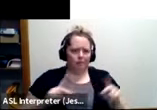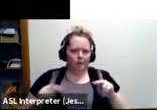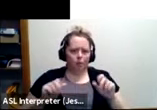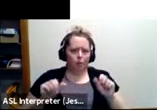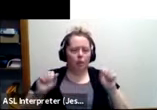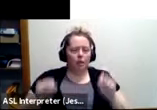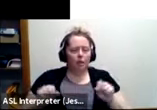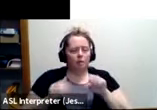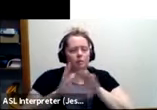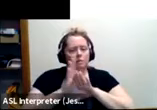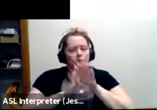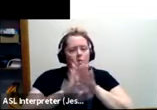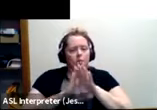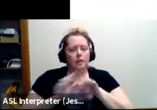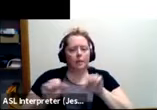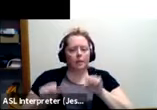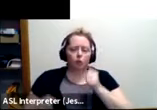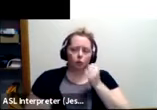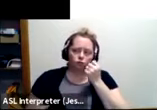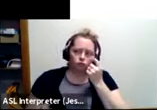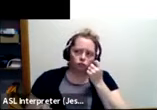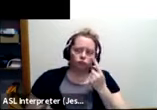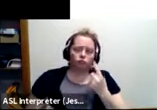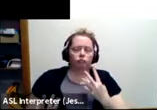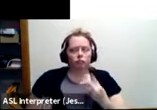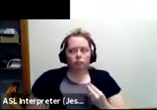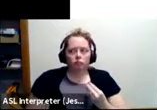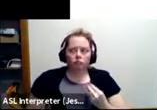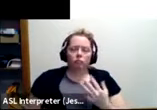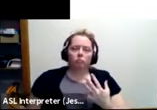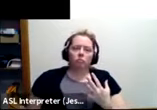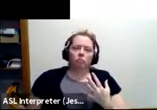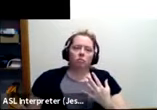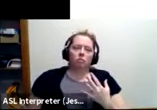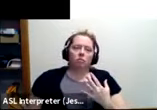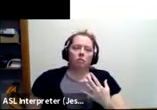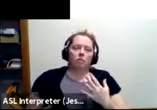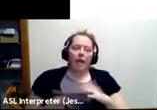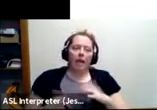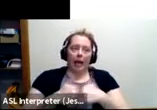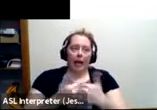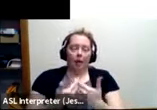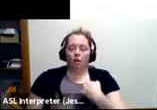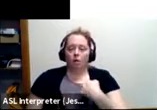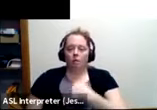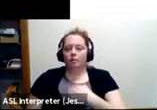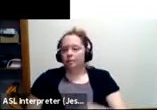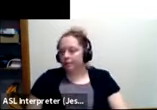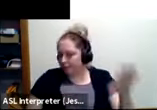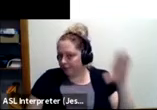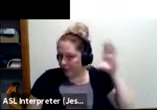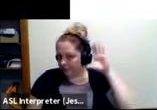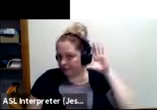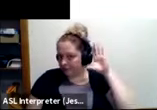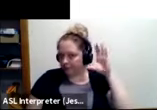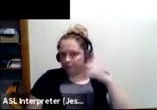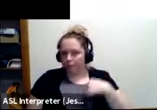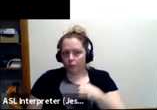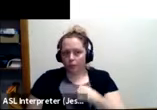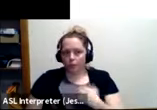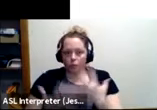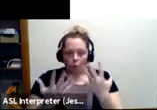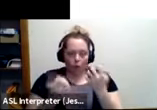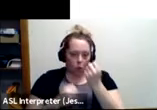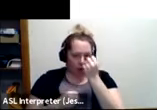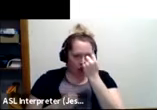empathy, is listening to other people and trying to start the process of understanding their experience.